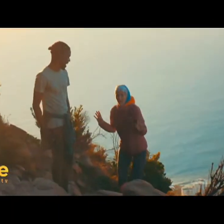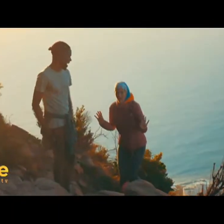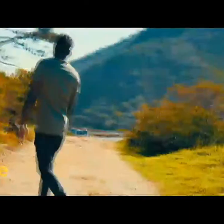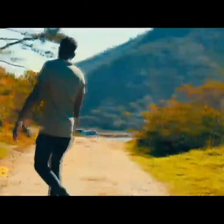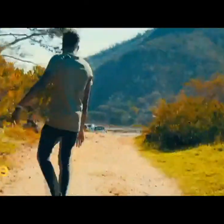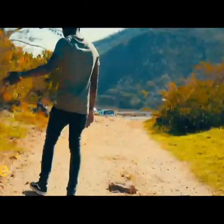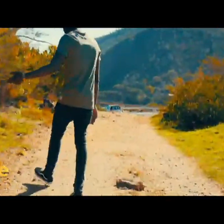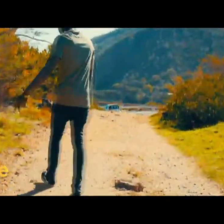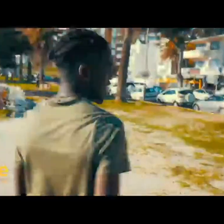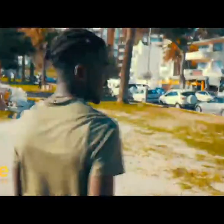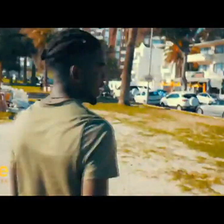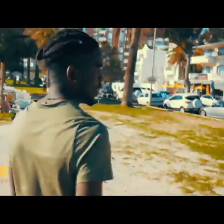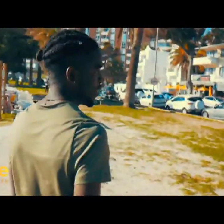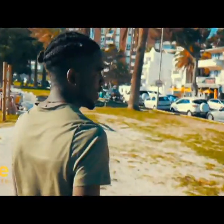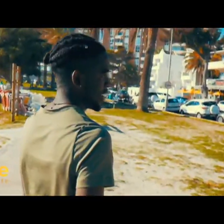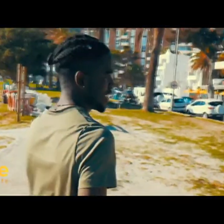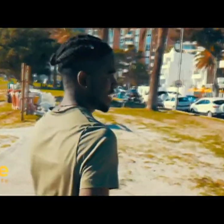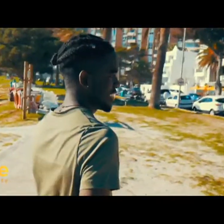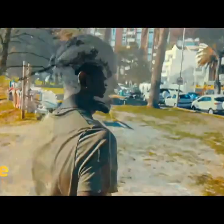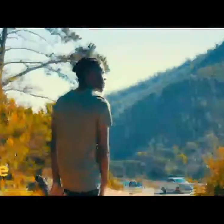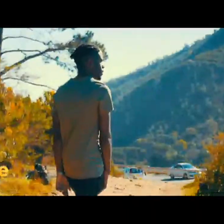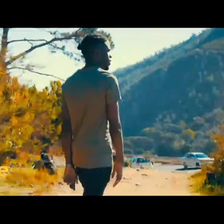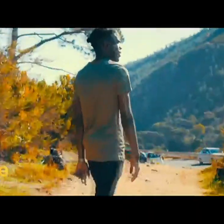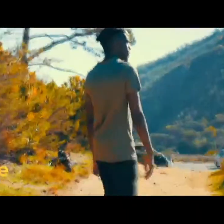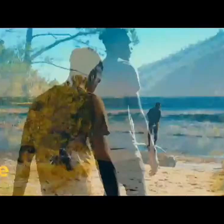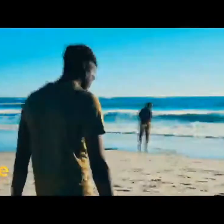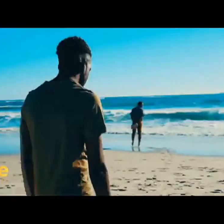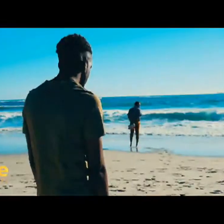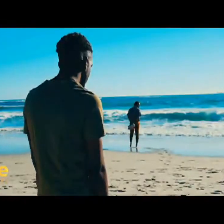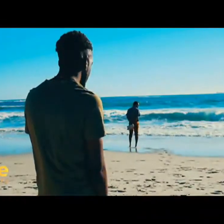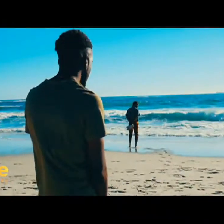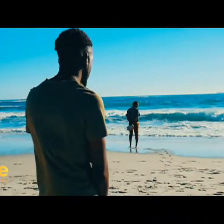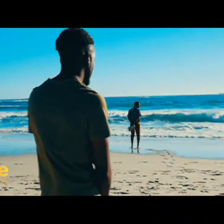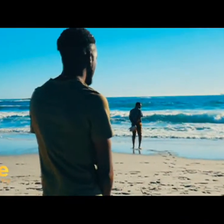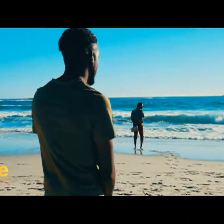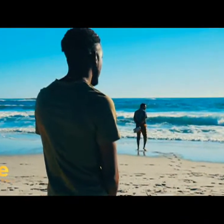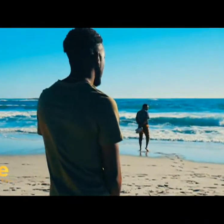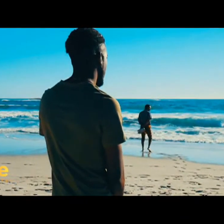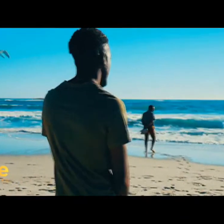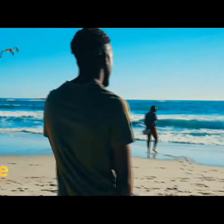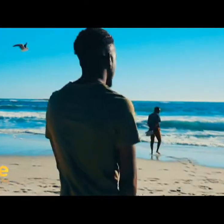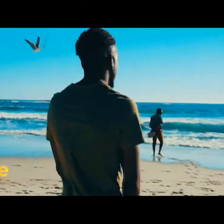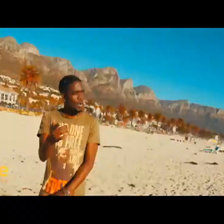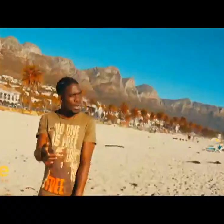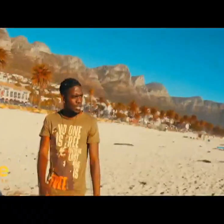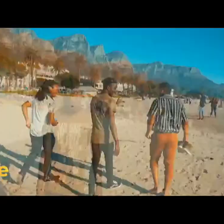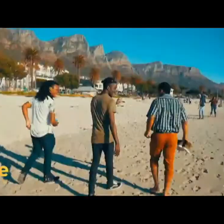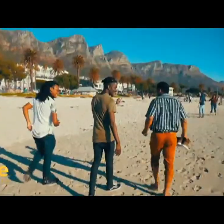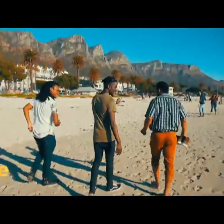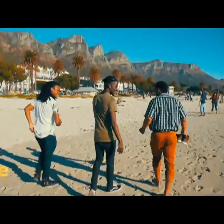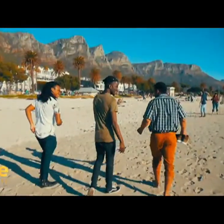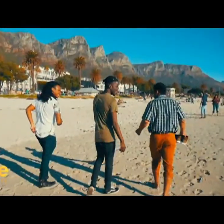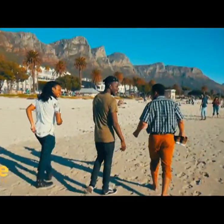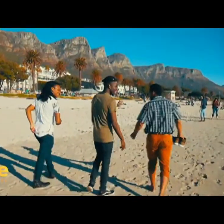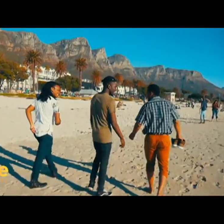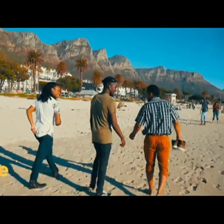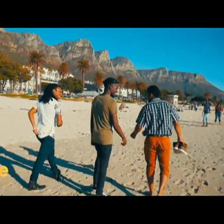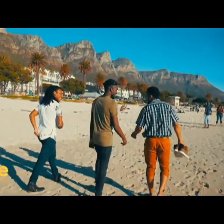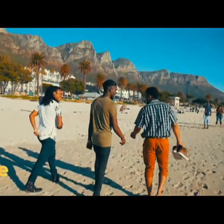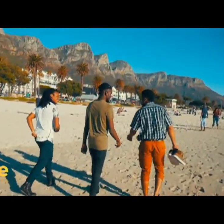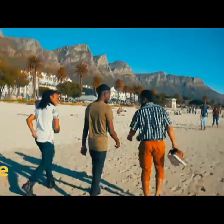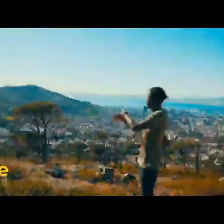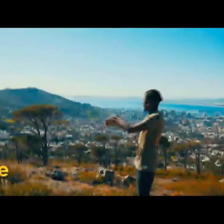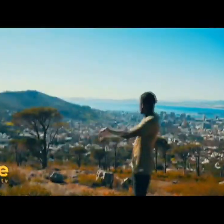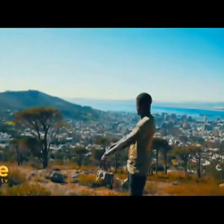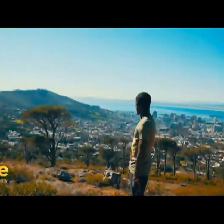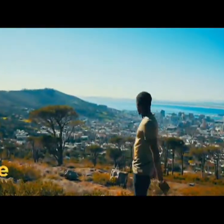it. You know I ain't been about that naughty. You know I ain't been about the party. You